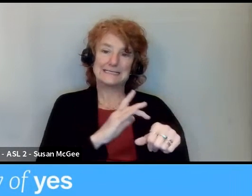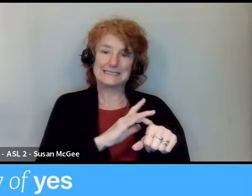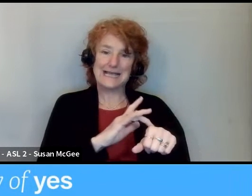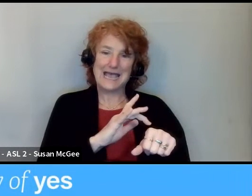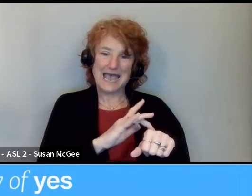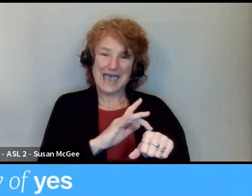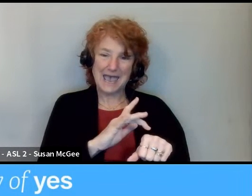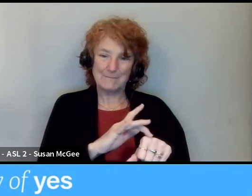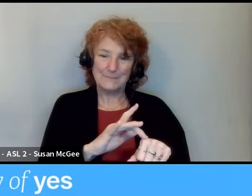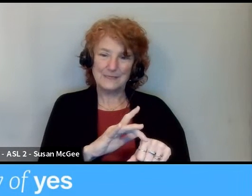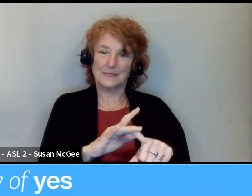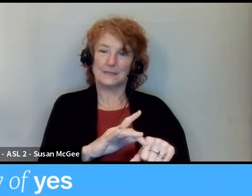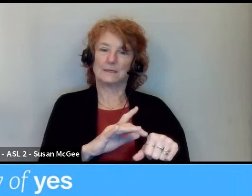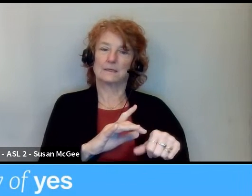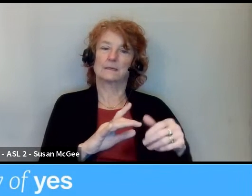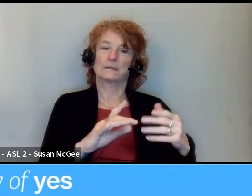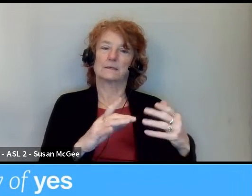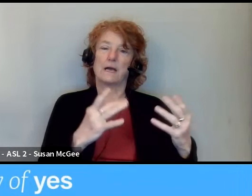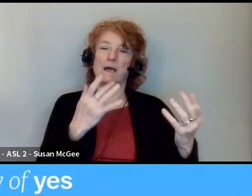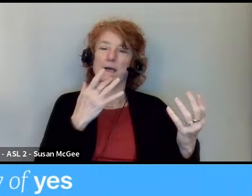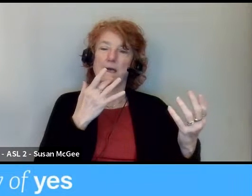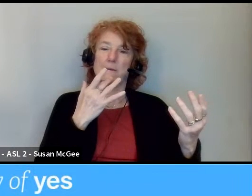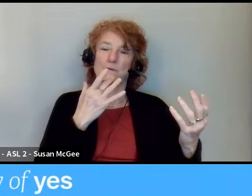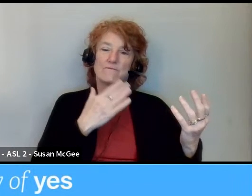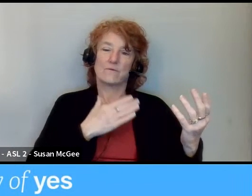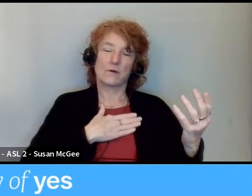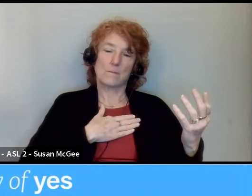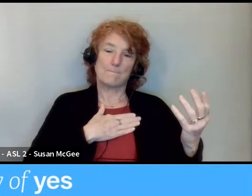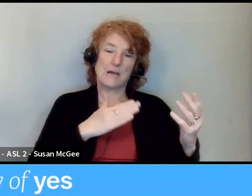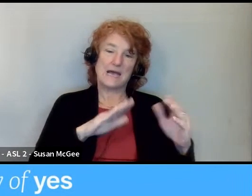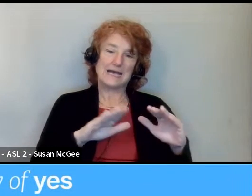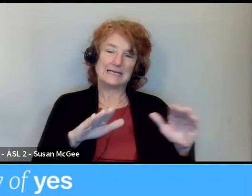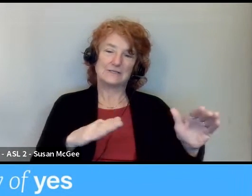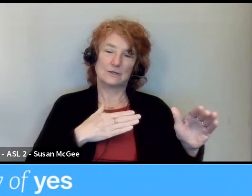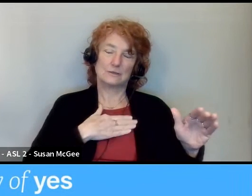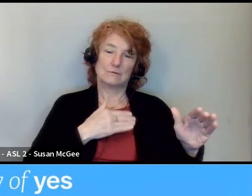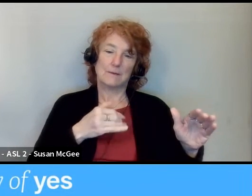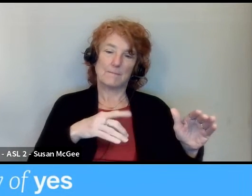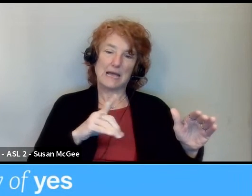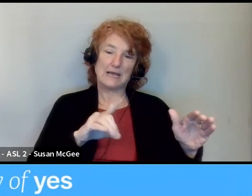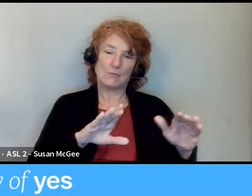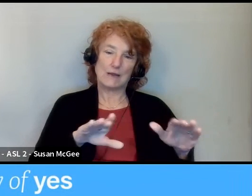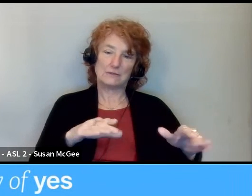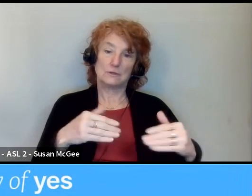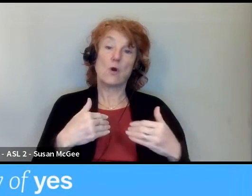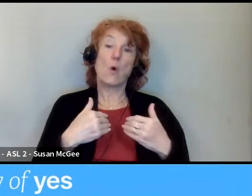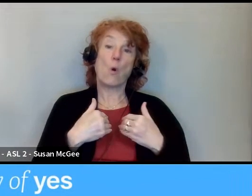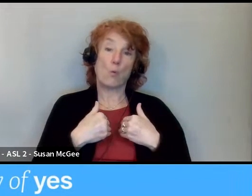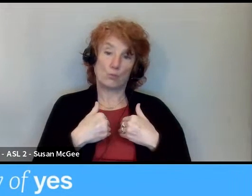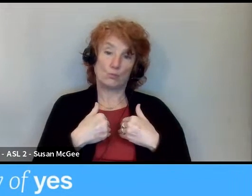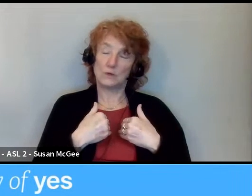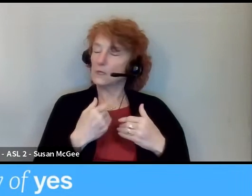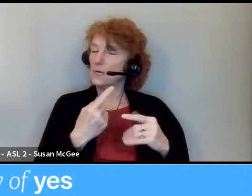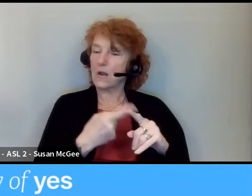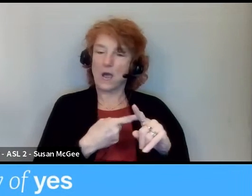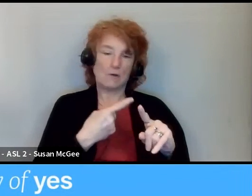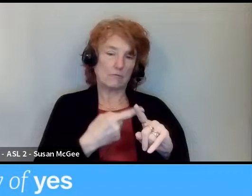is empty. I prefer my children and my grandchildren to own. And